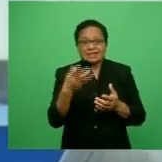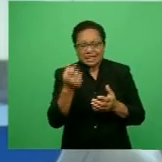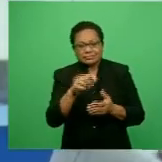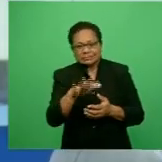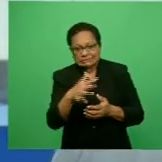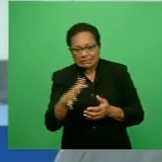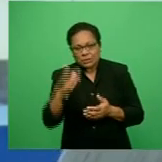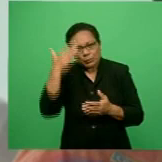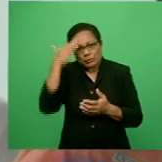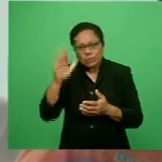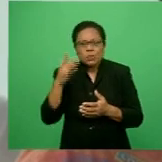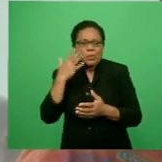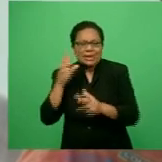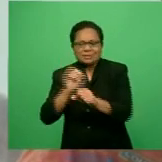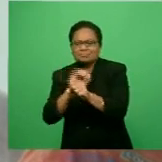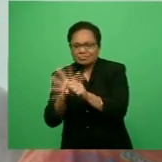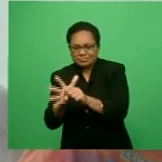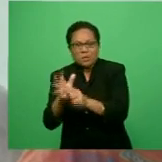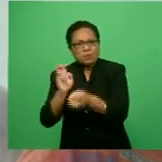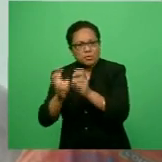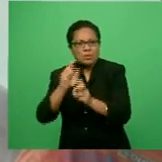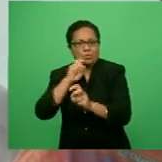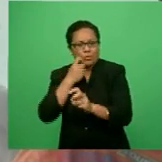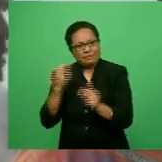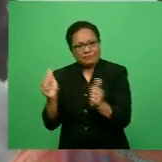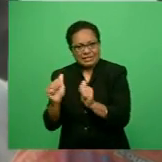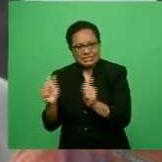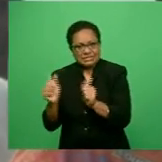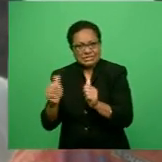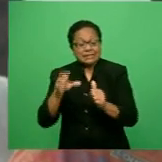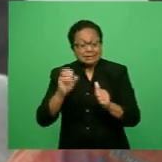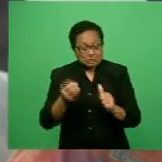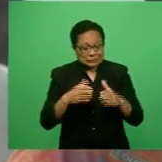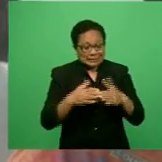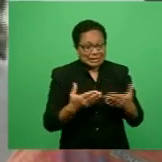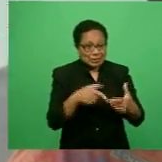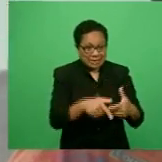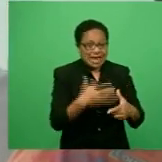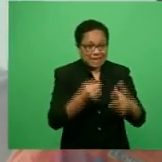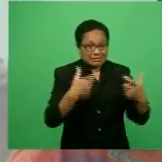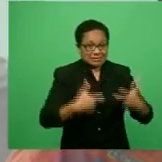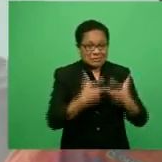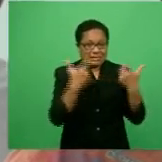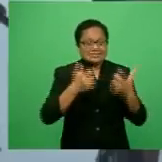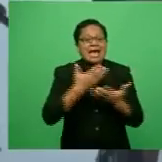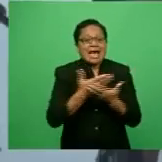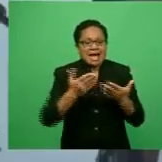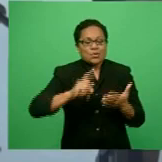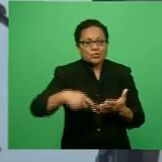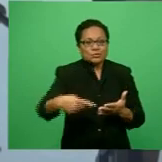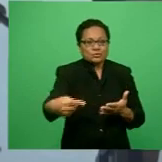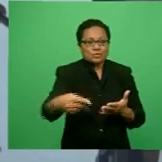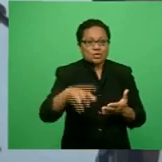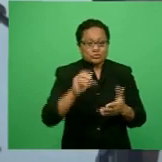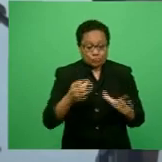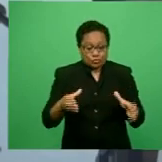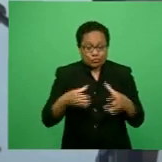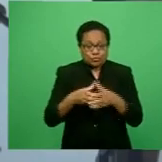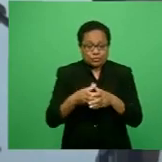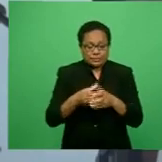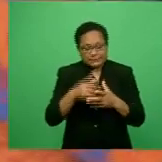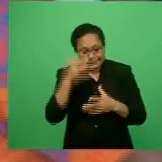the crisis will end, and this adds another dimension to the challenges they face. The group responded quickly and